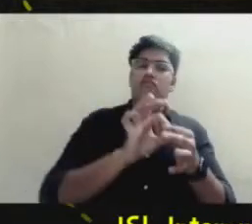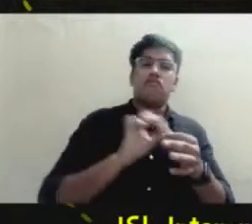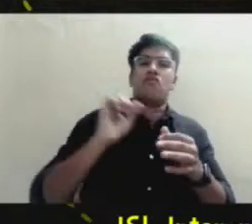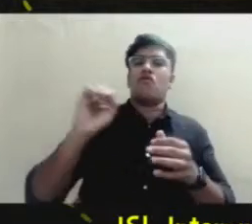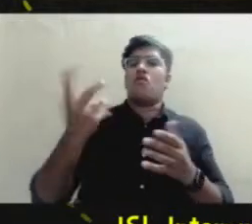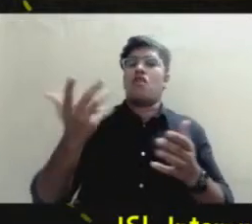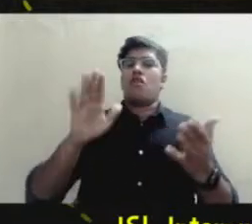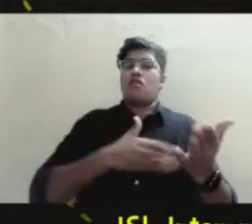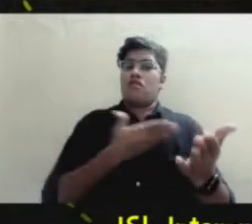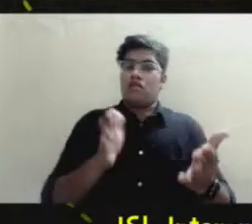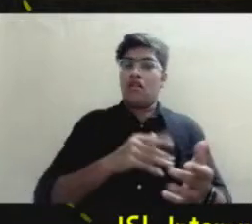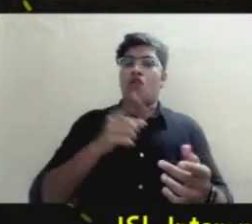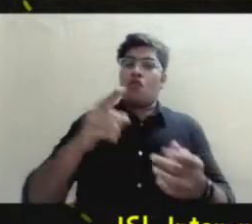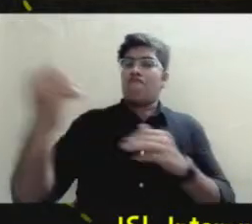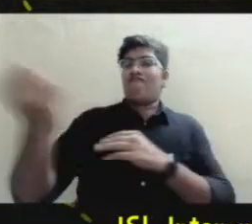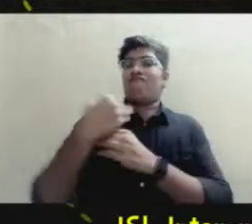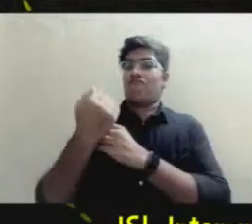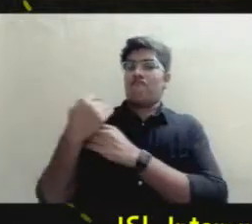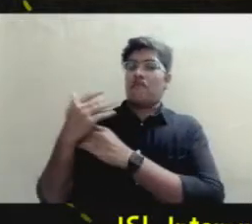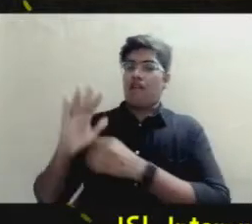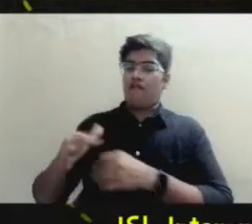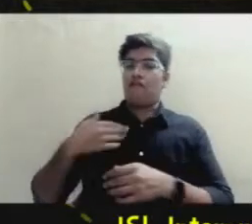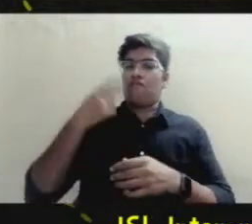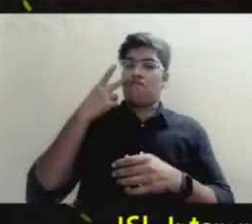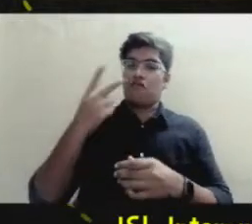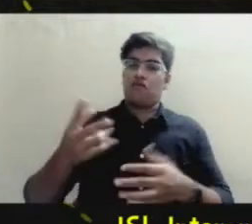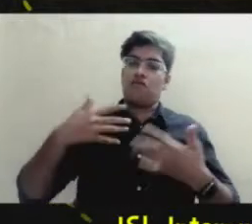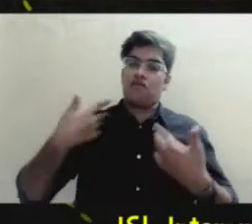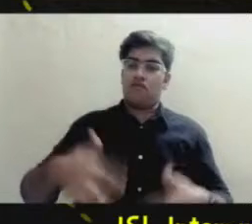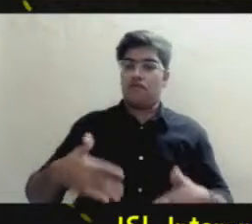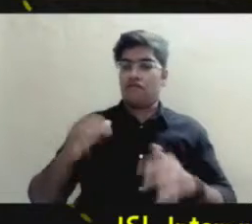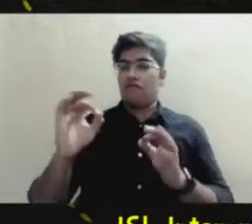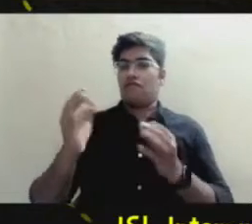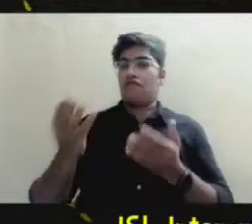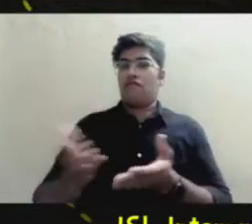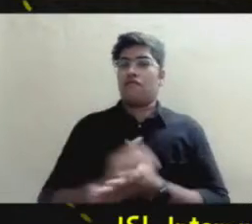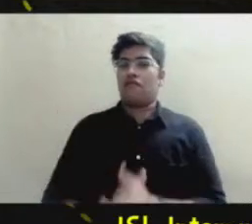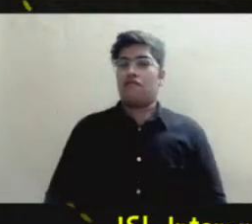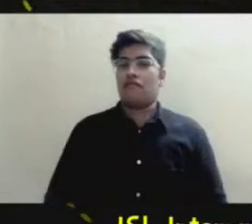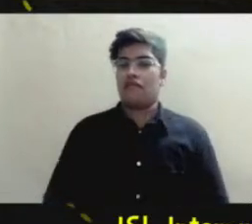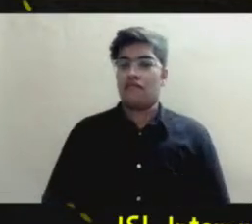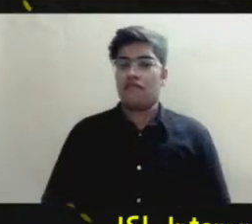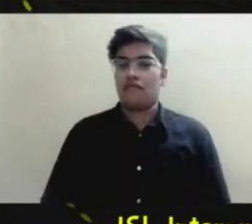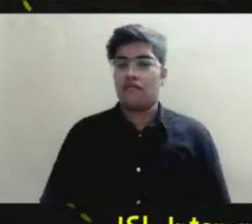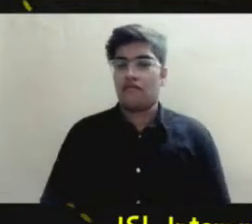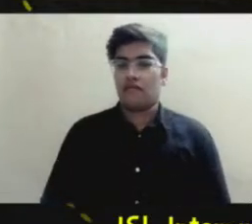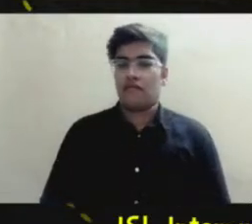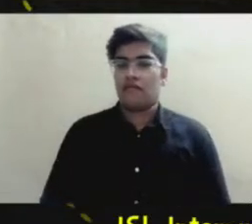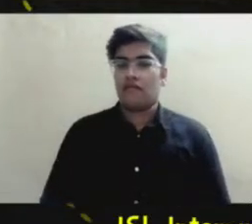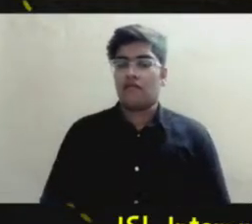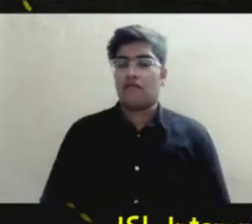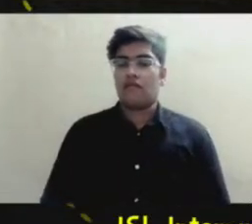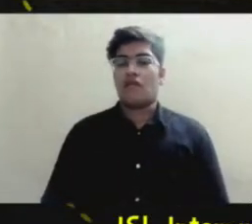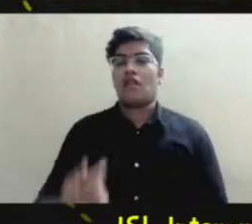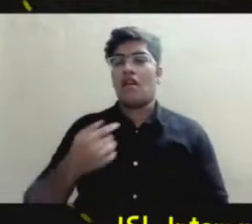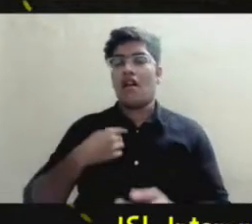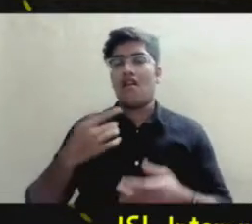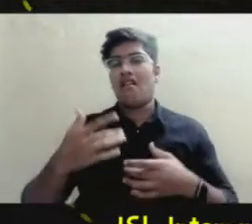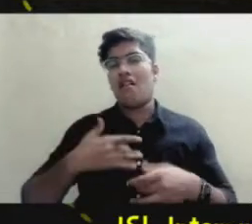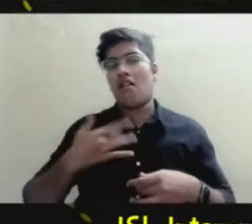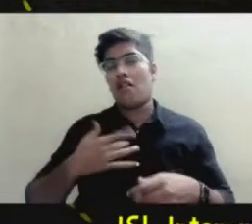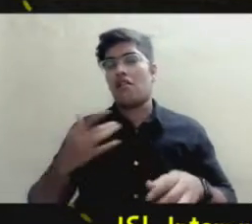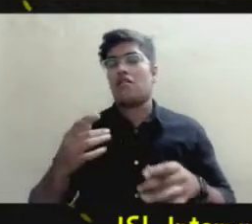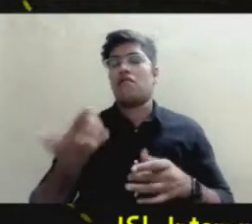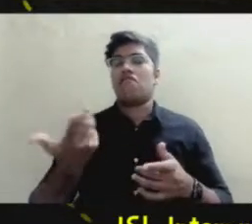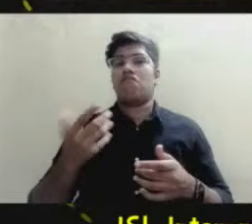to share these with me. And I enjoy, I first of all feel